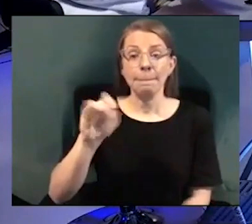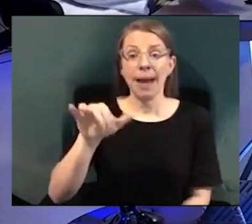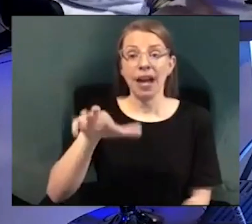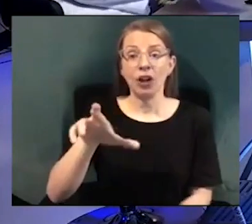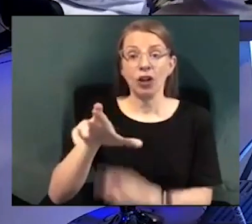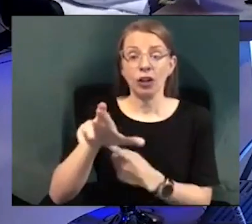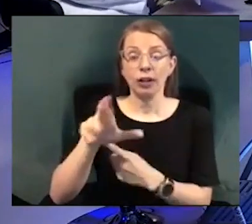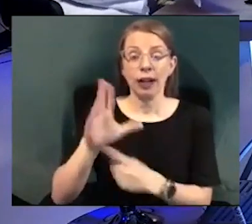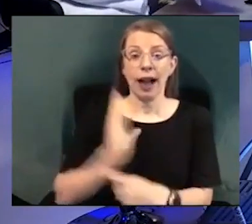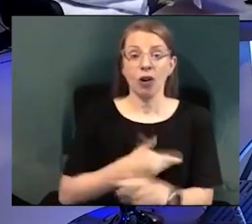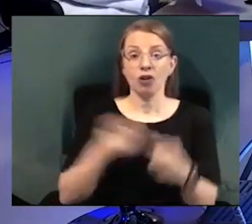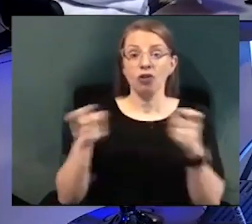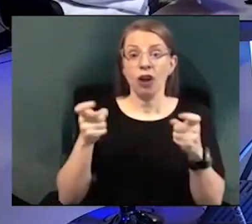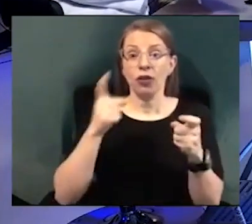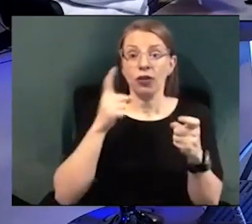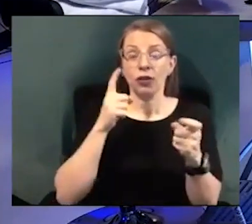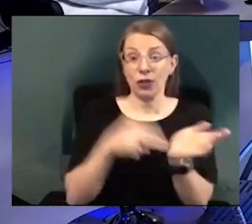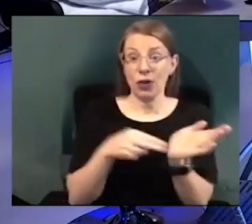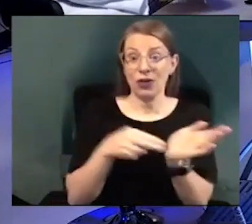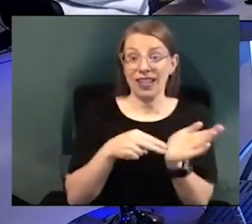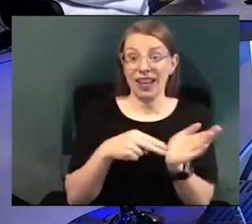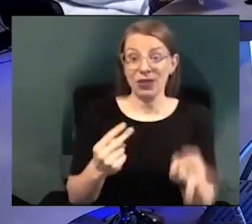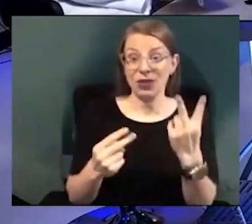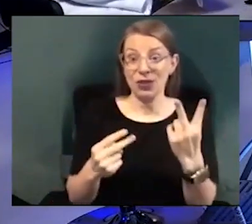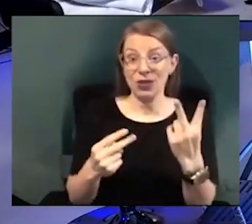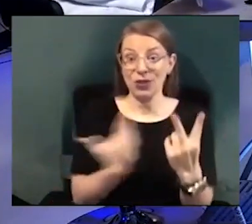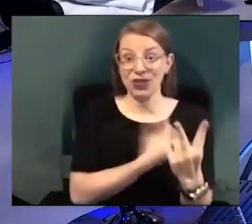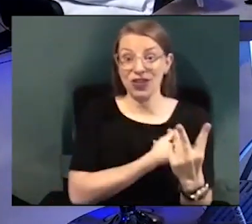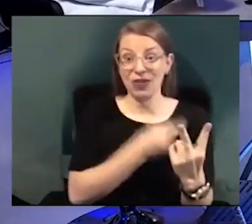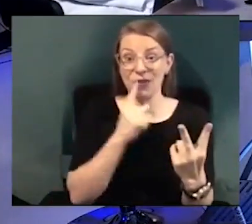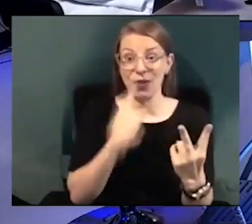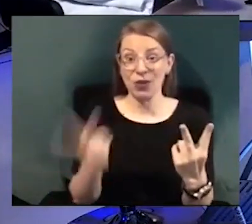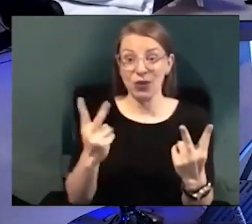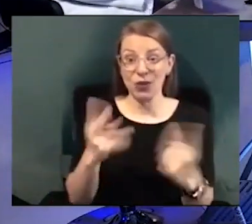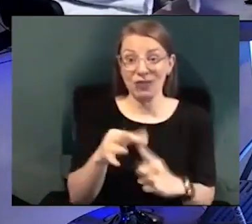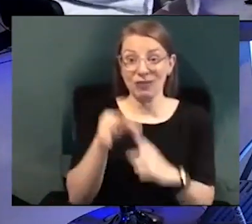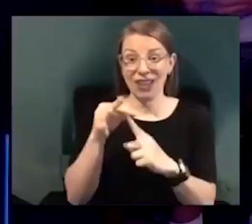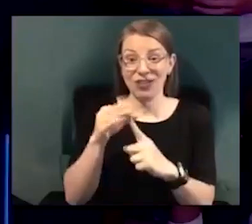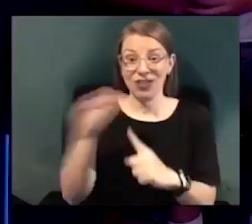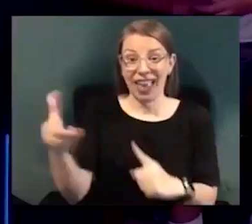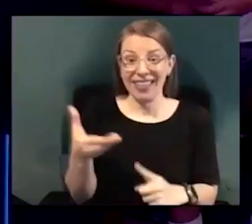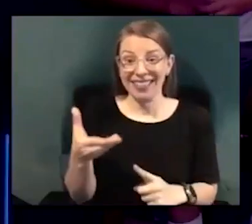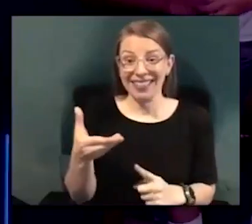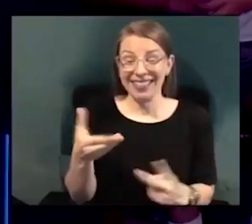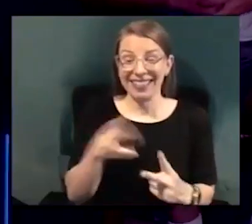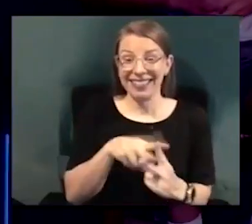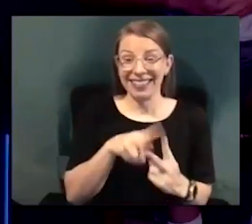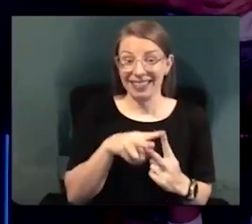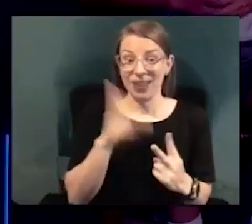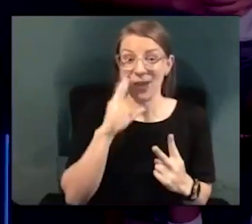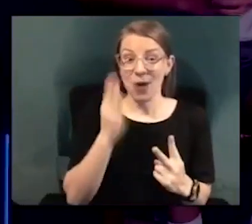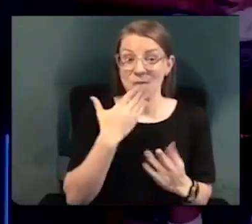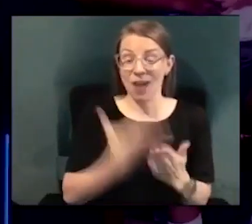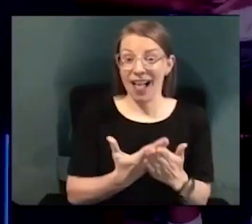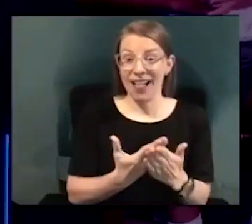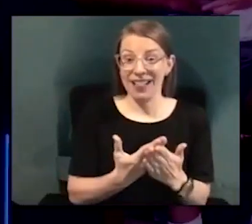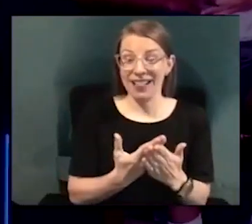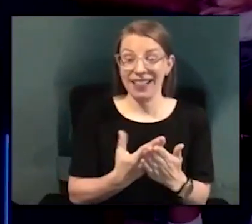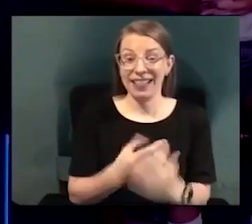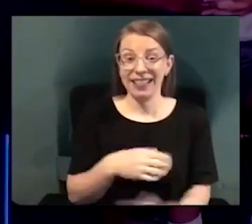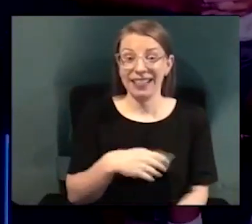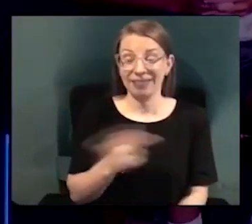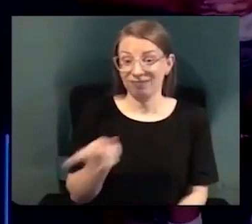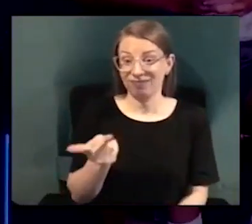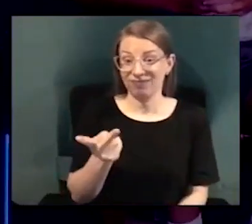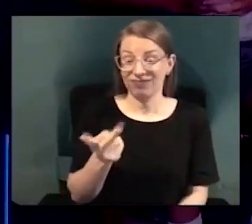has 2 shots for 2 special young guests. Hawkeye, I think you know these 2 guests pretty well. Yeah. I think one of them is going to kind of come up to the table and